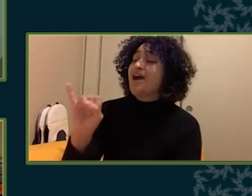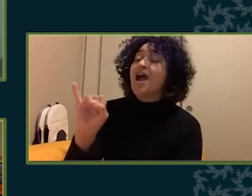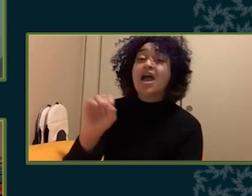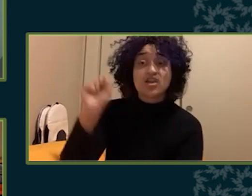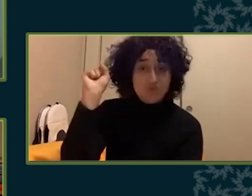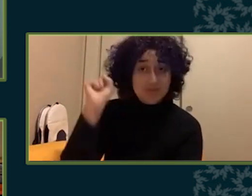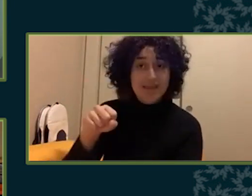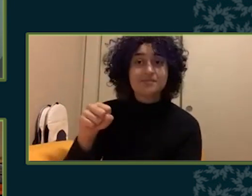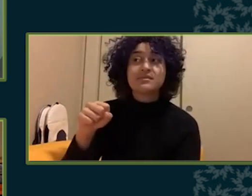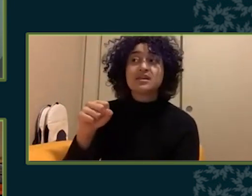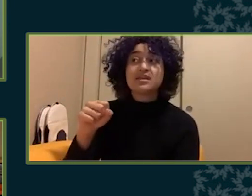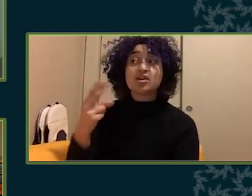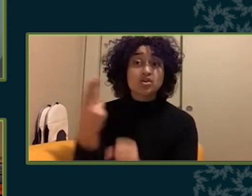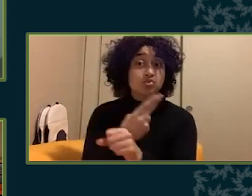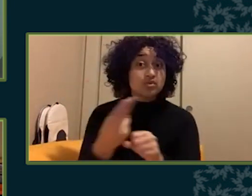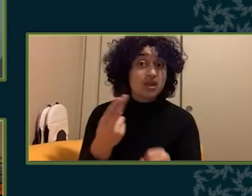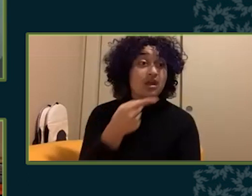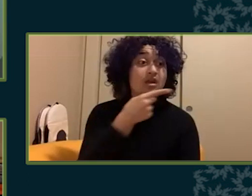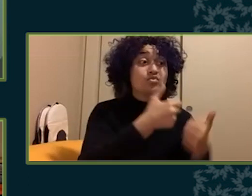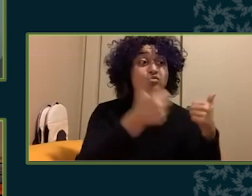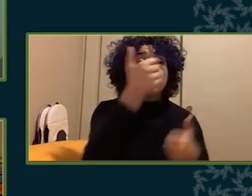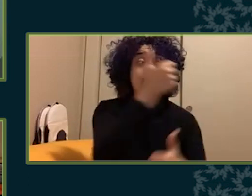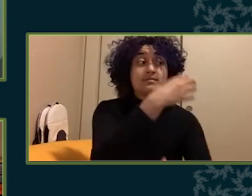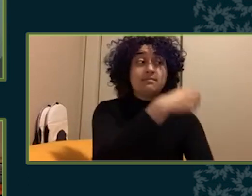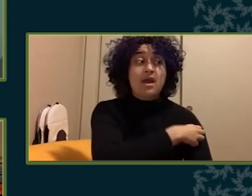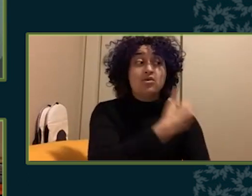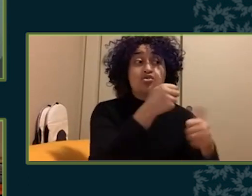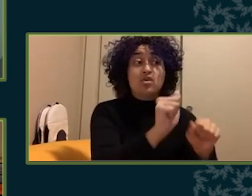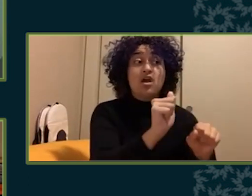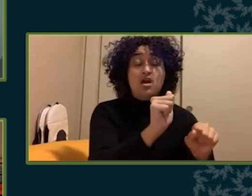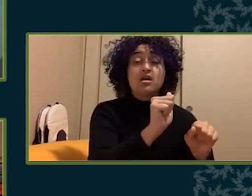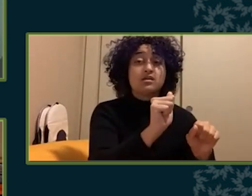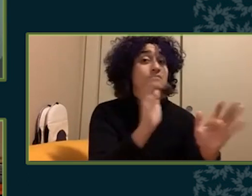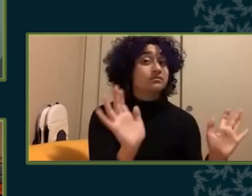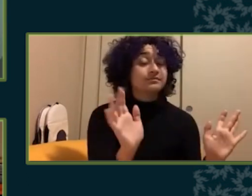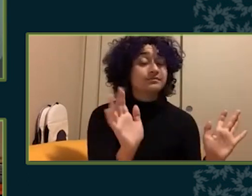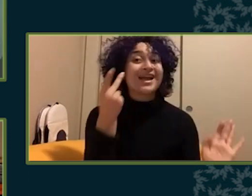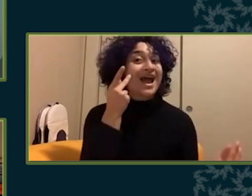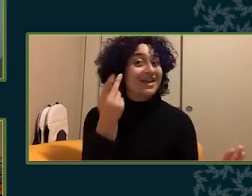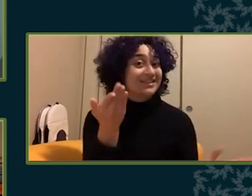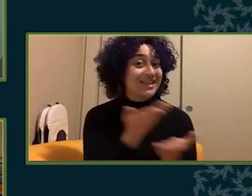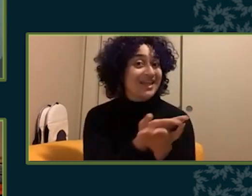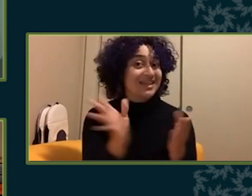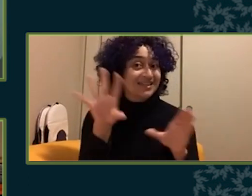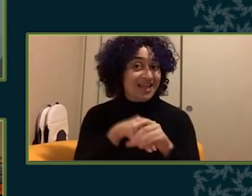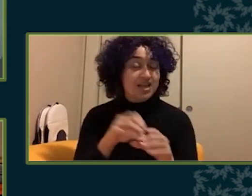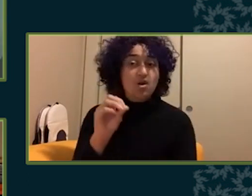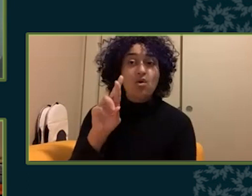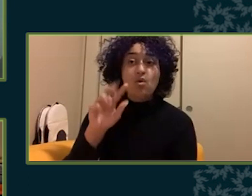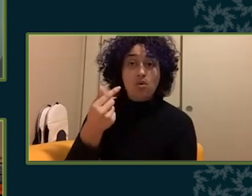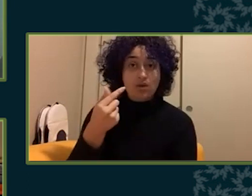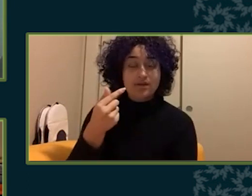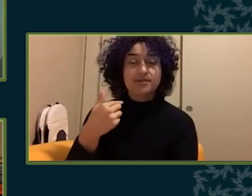in supremacist uses of power. Mm-hmm. And I see this in organizations. What has come